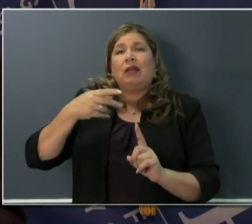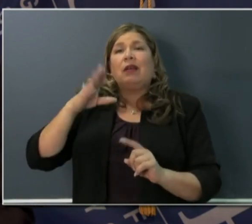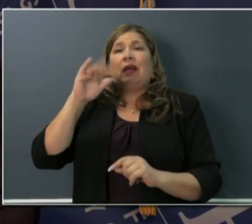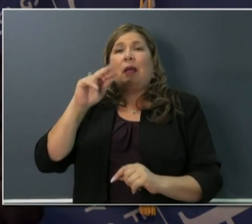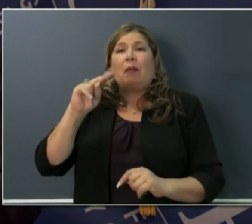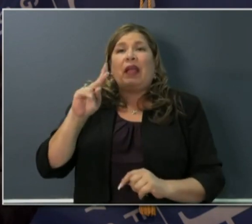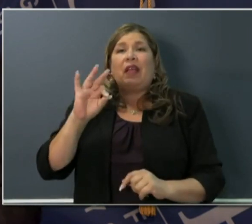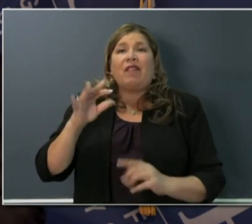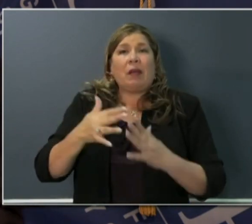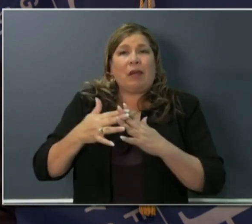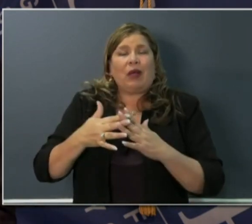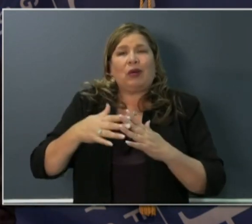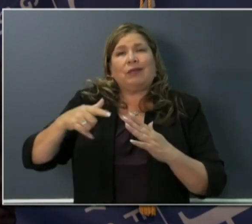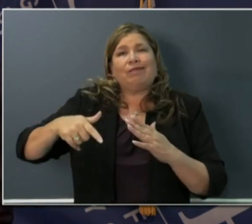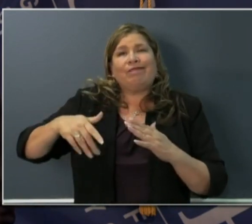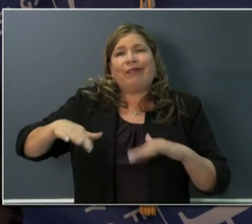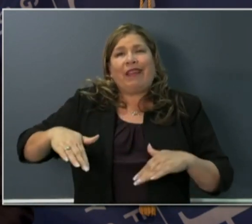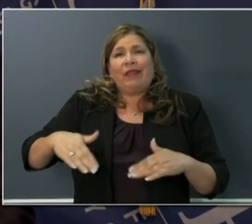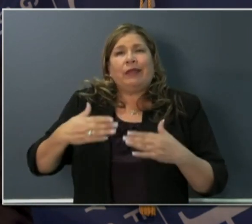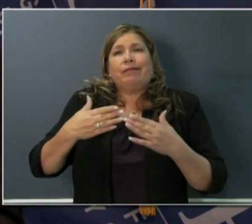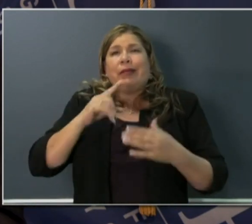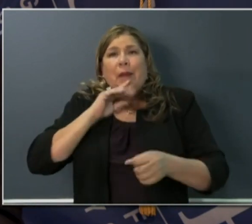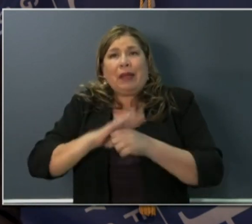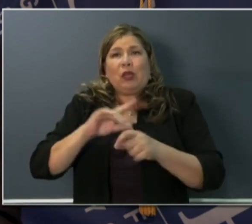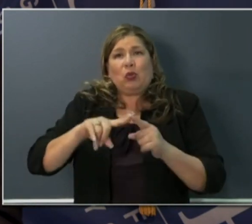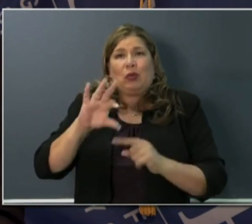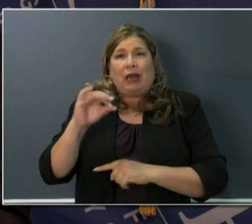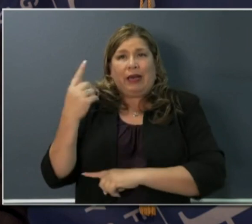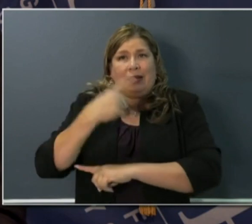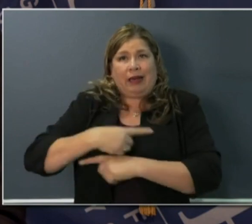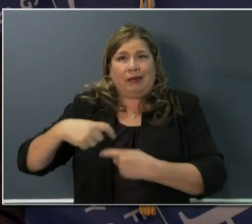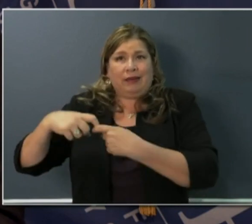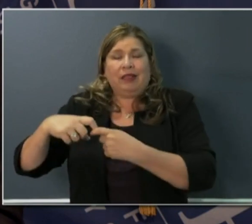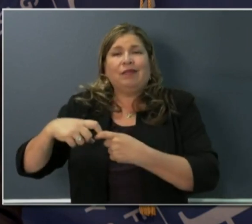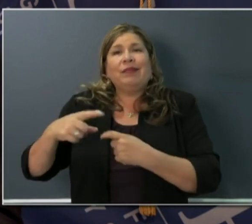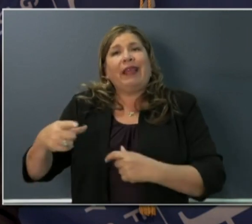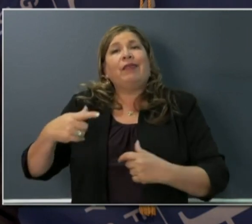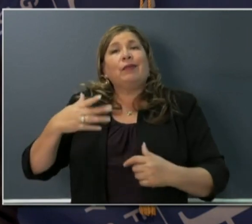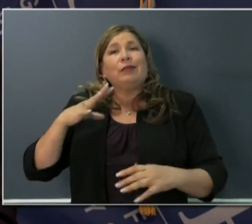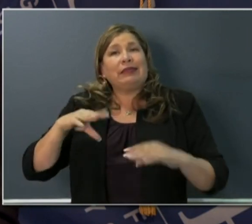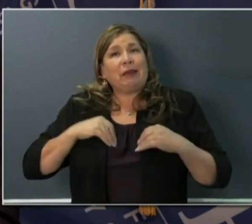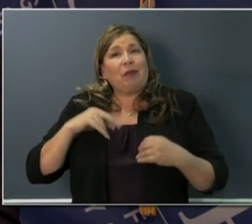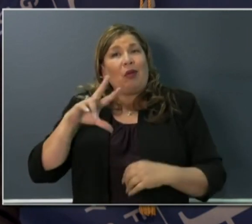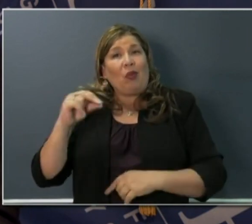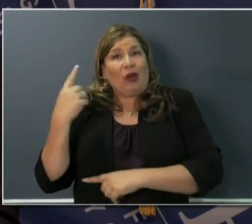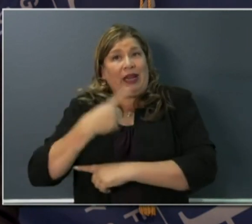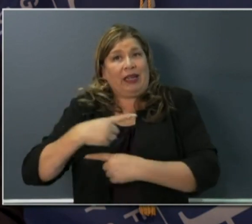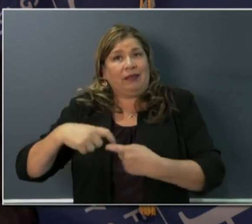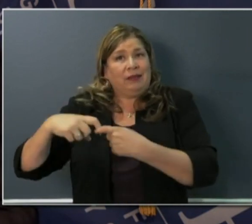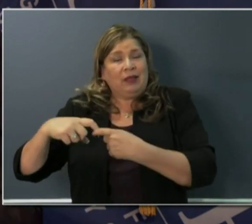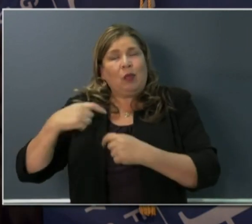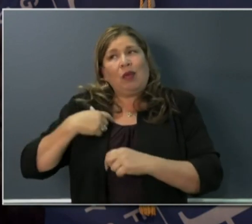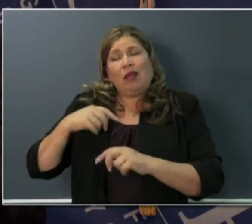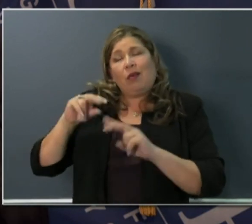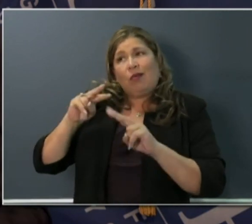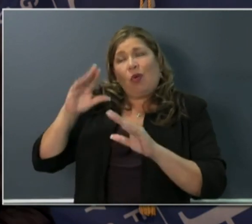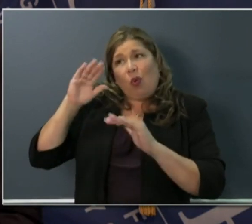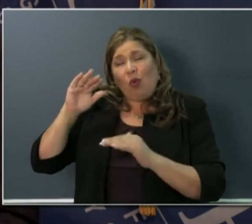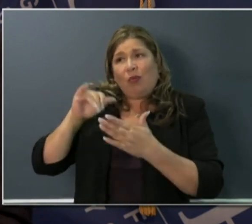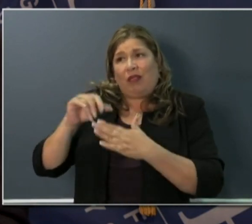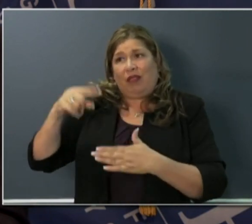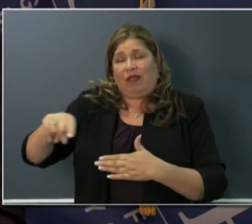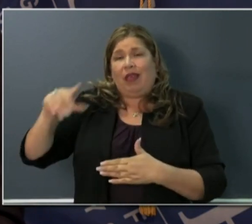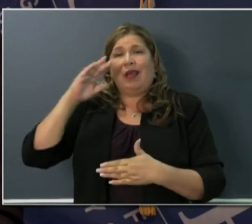that. They just committed to 30 days. I hope they will reconsider and join those other banks that are willing to do the right